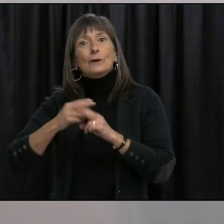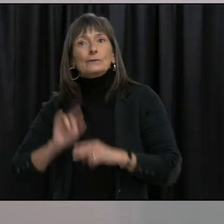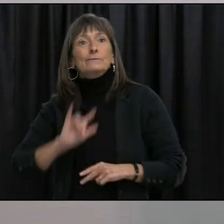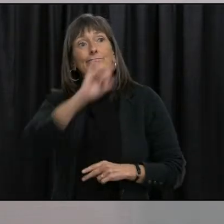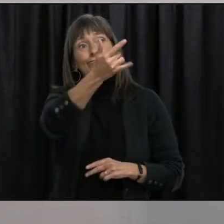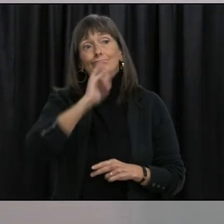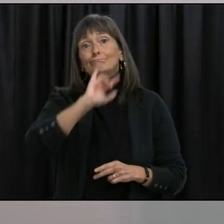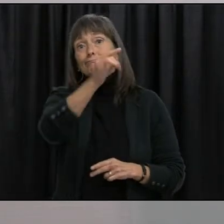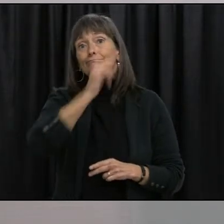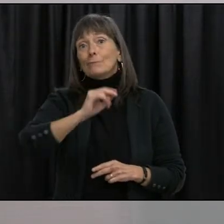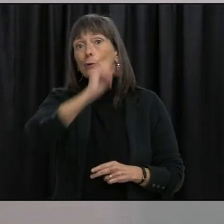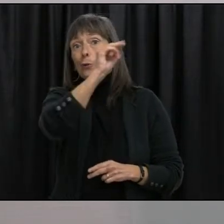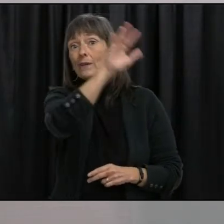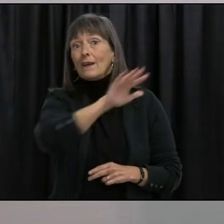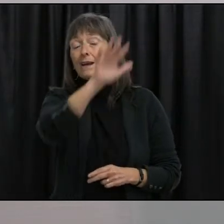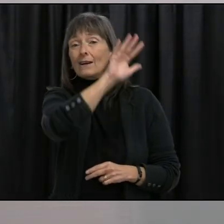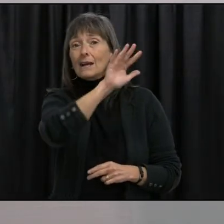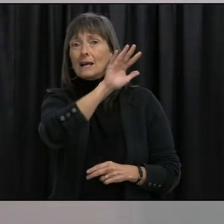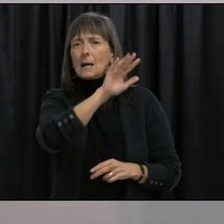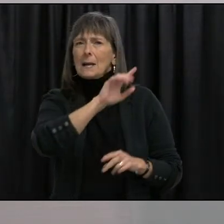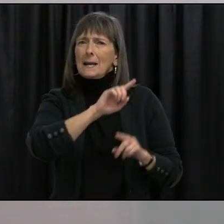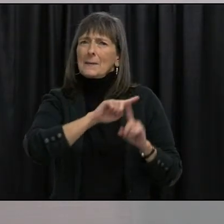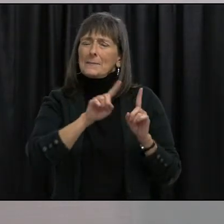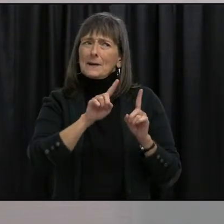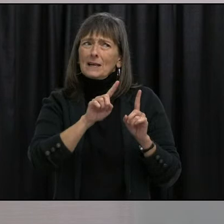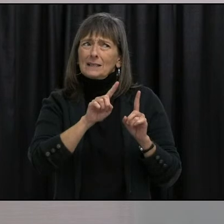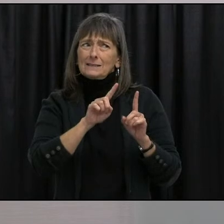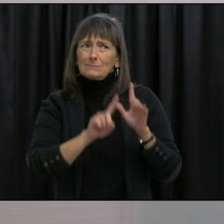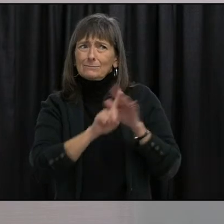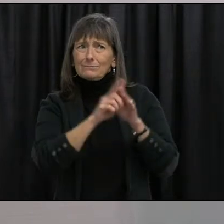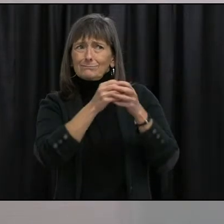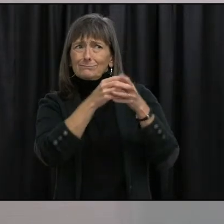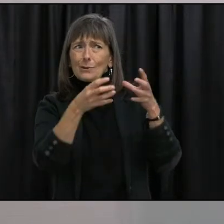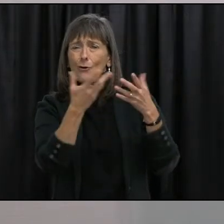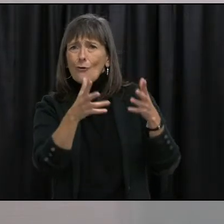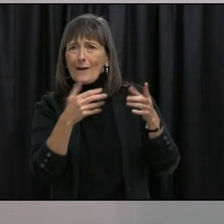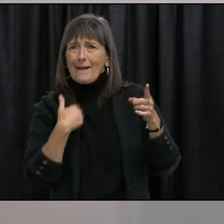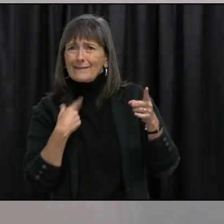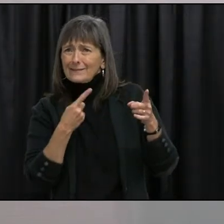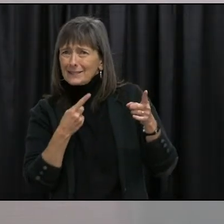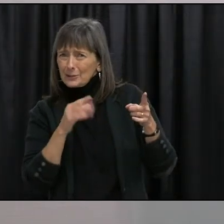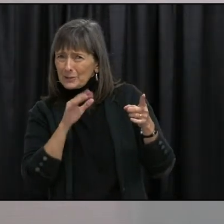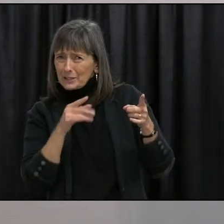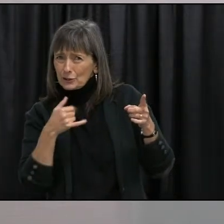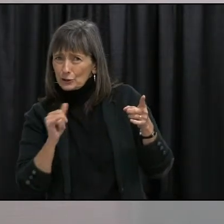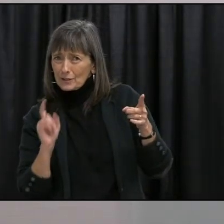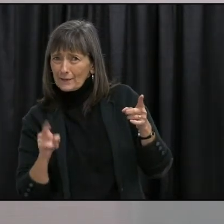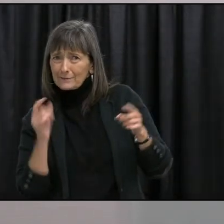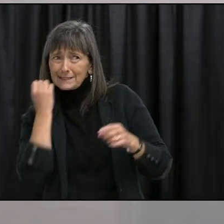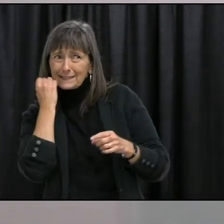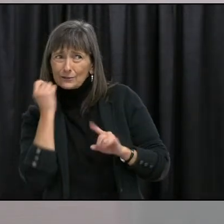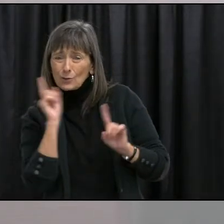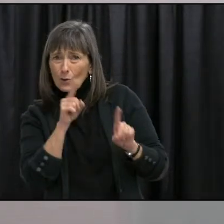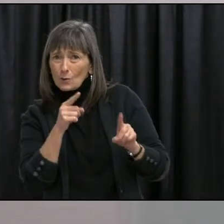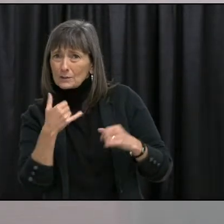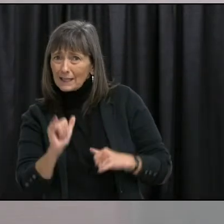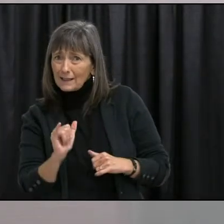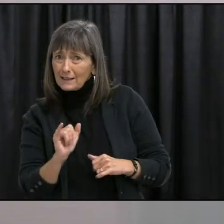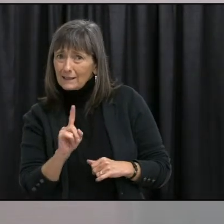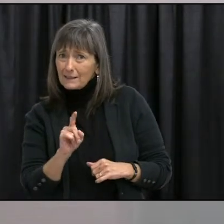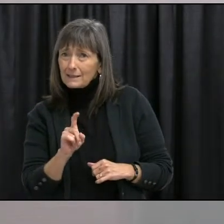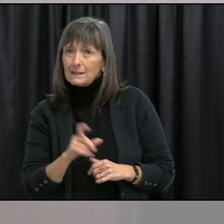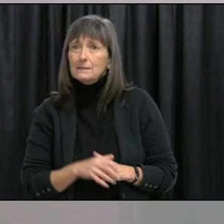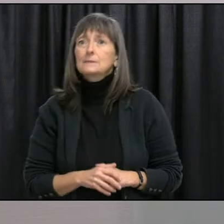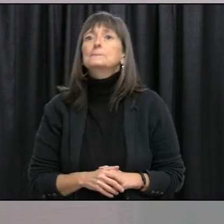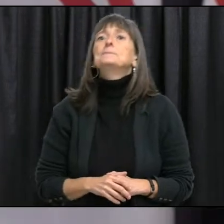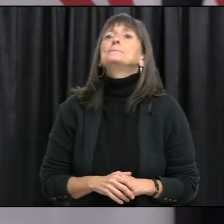in a town that's already being served by a larger clinic or multiple providers? So can you just offer us some info on the nuances of